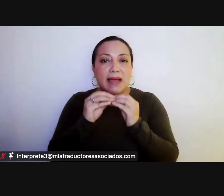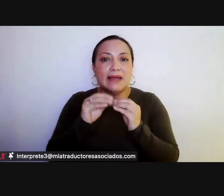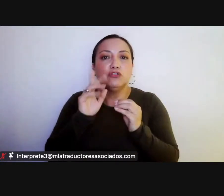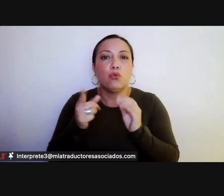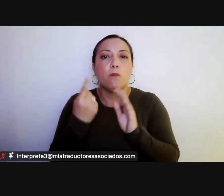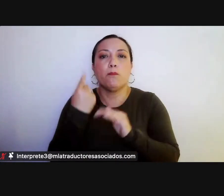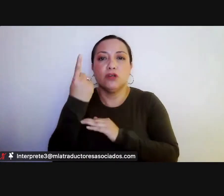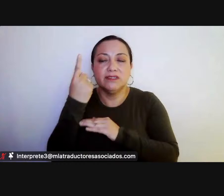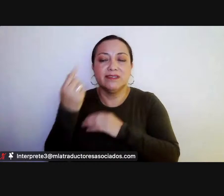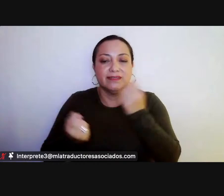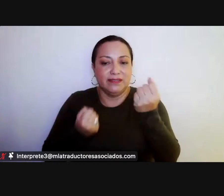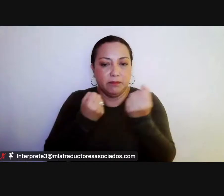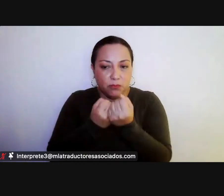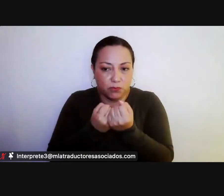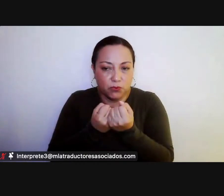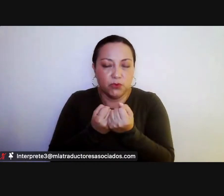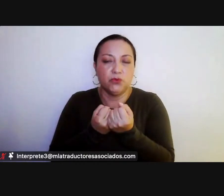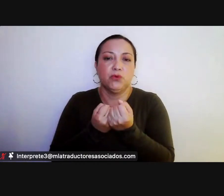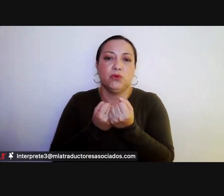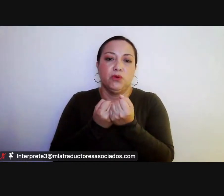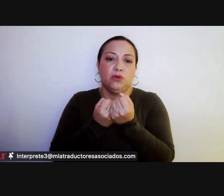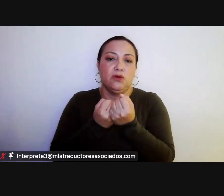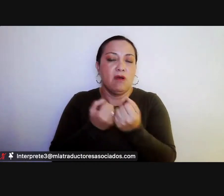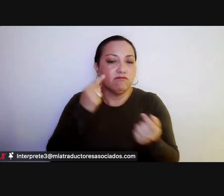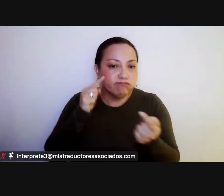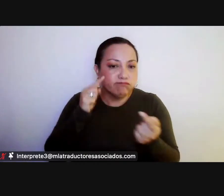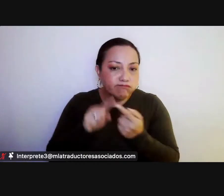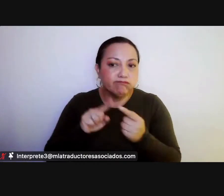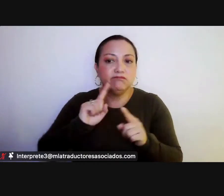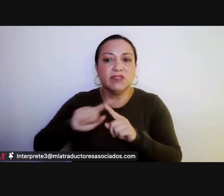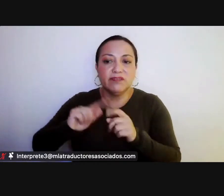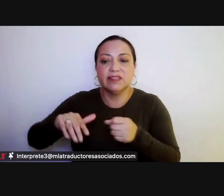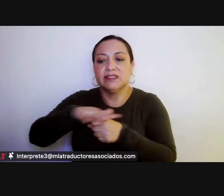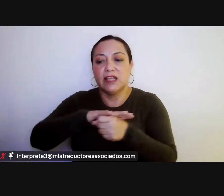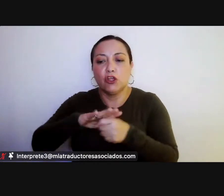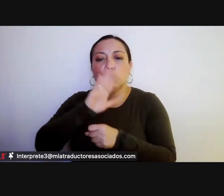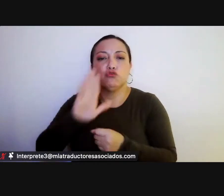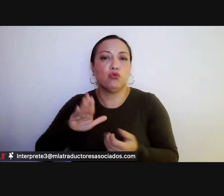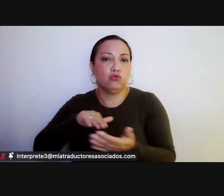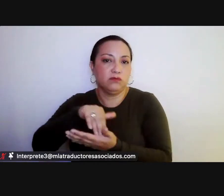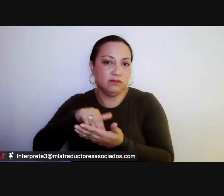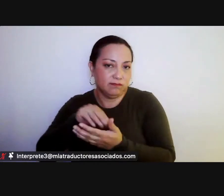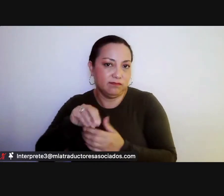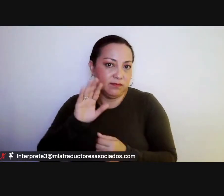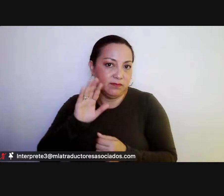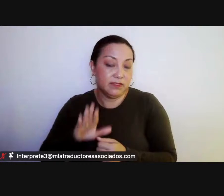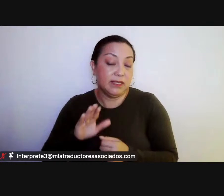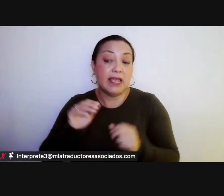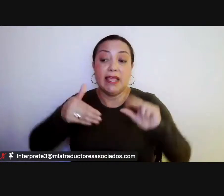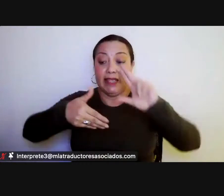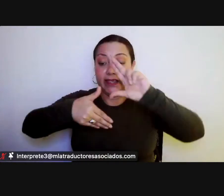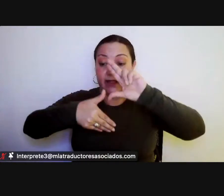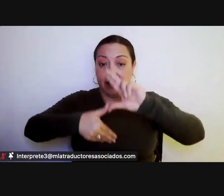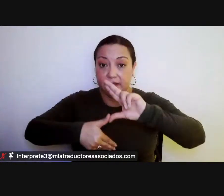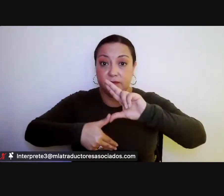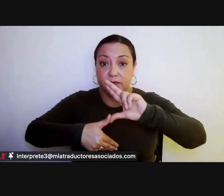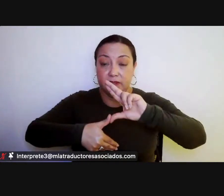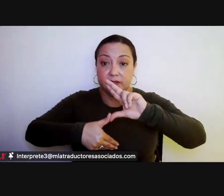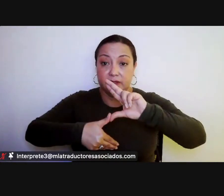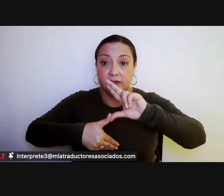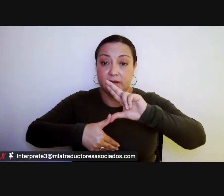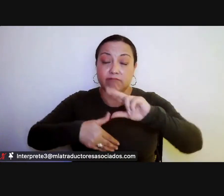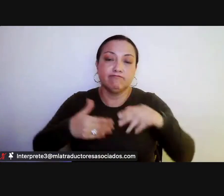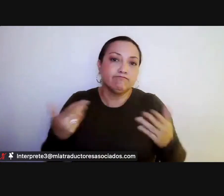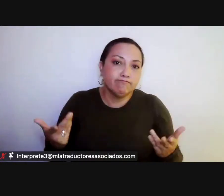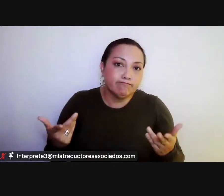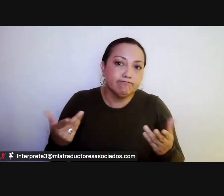coronavirus, and the policies for support to the most vulnerable sectors. And in the case of Latin